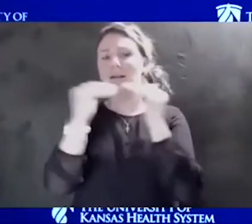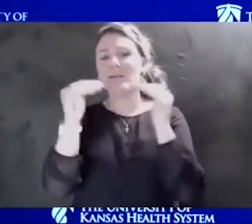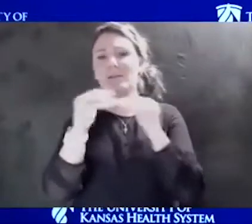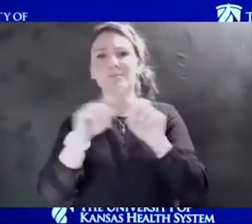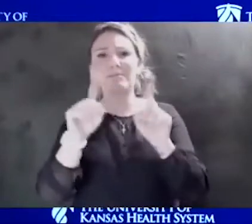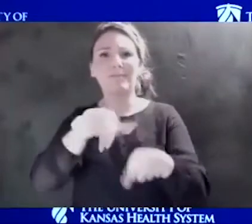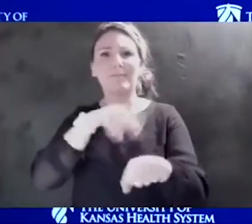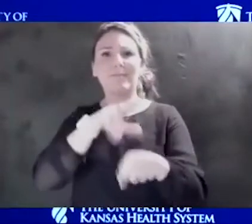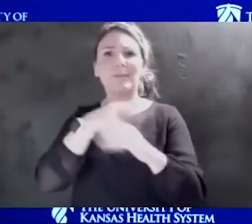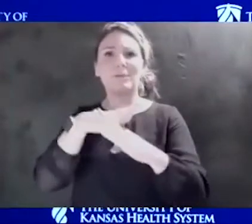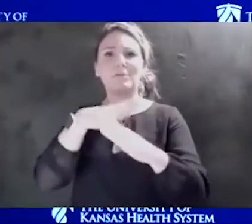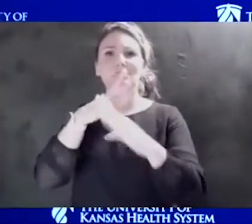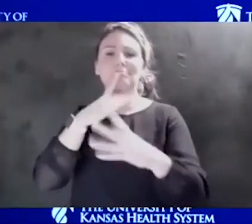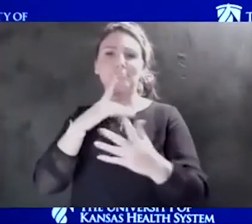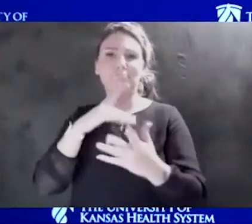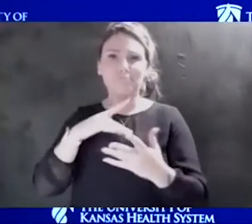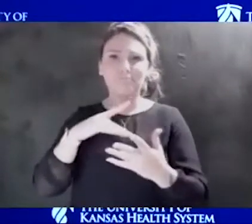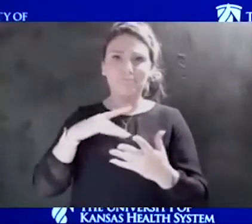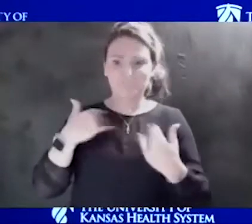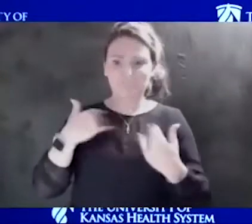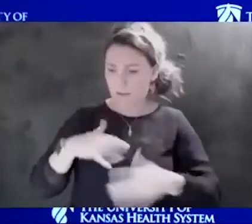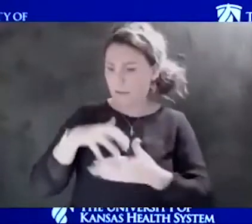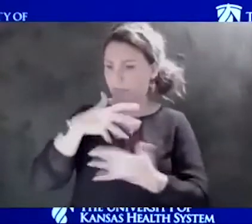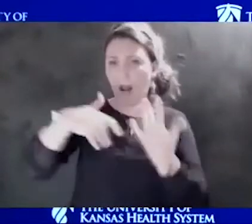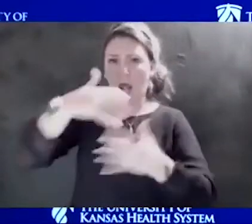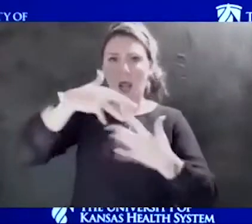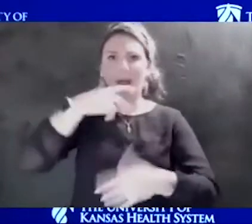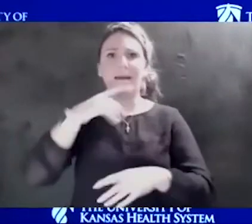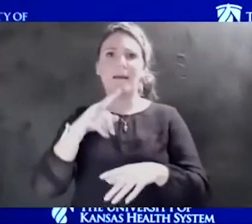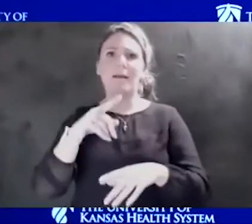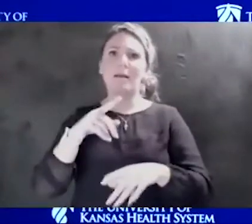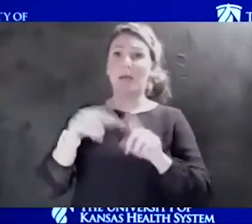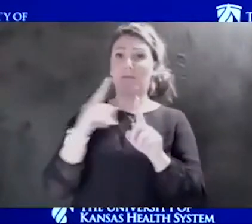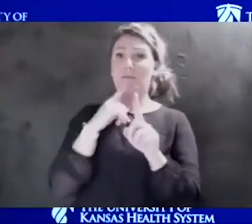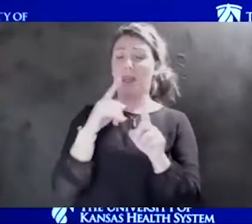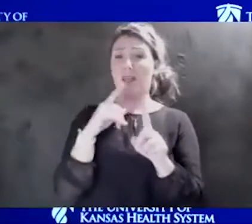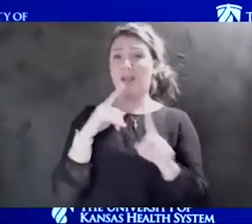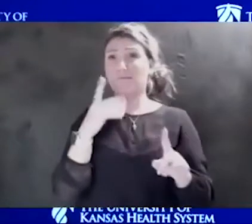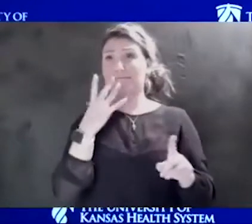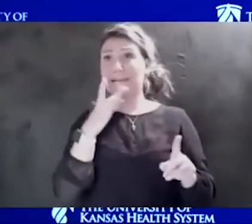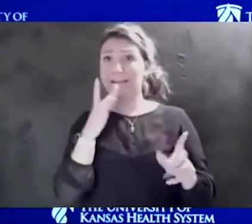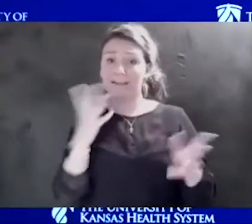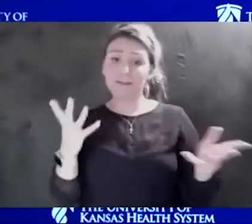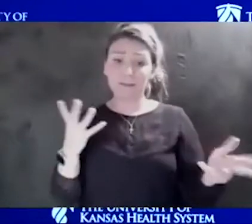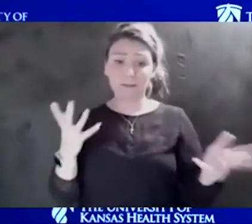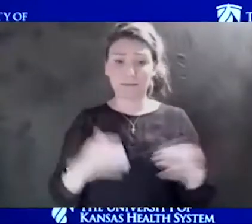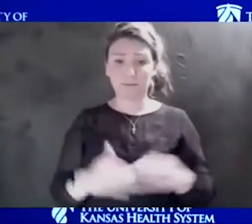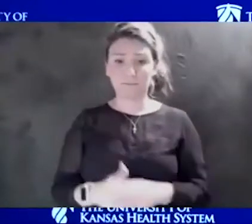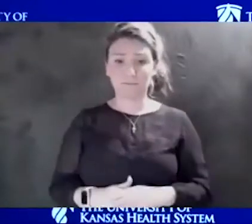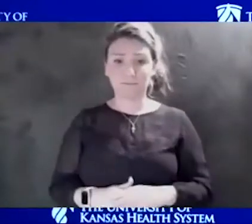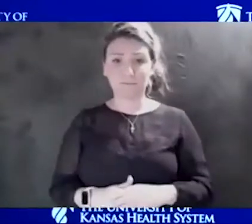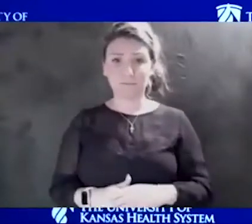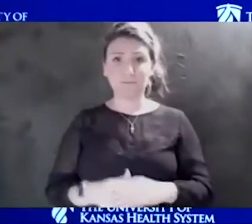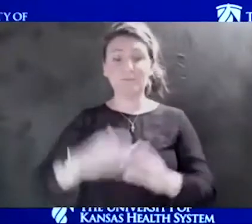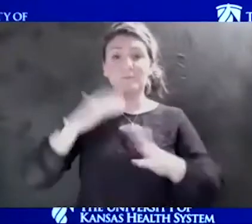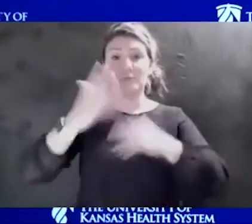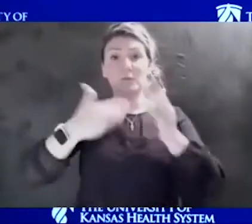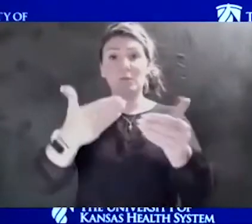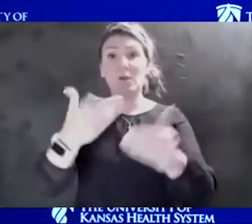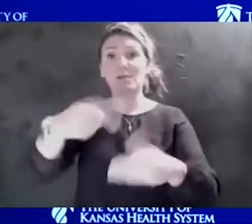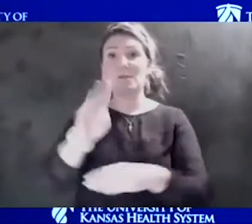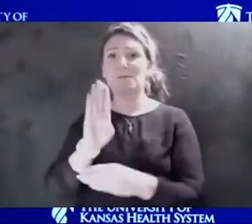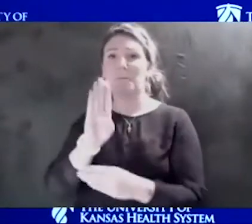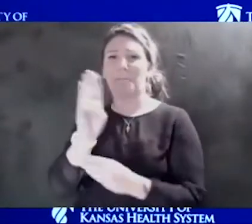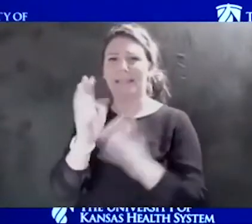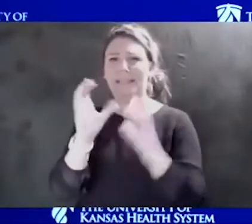antibody levels wane, but you have the fortunate process of those B cells, which are still